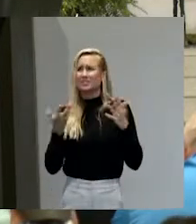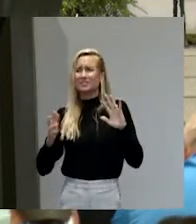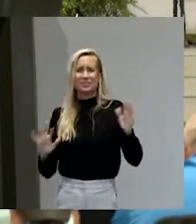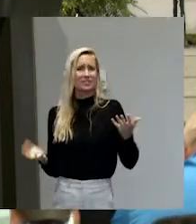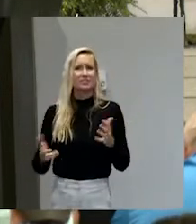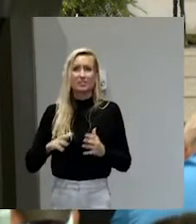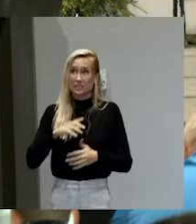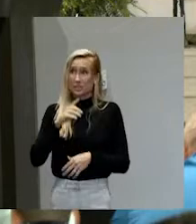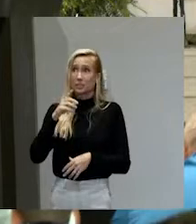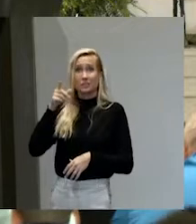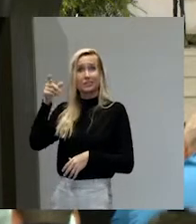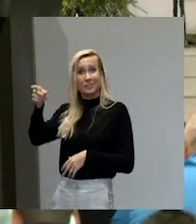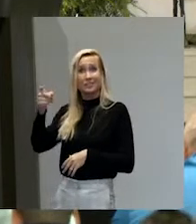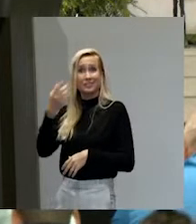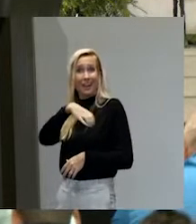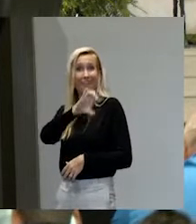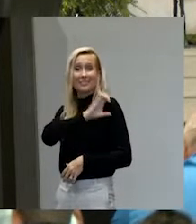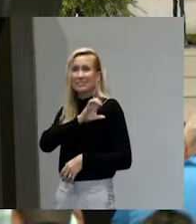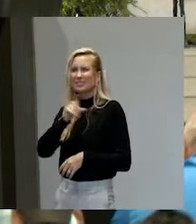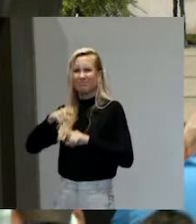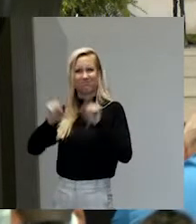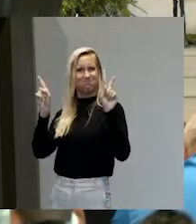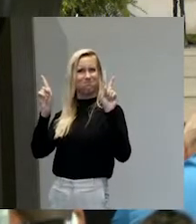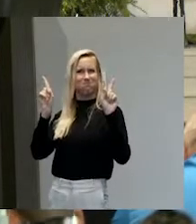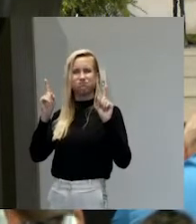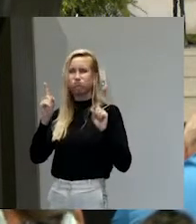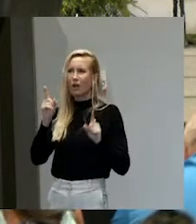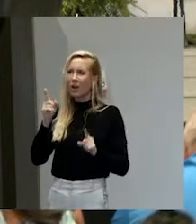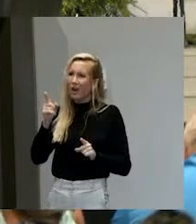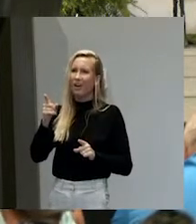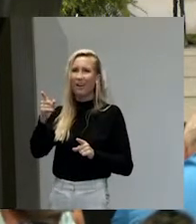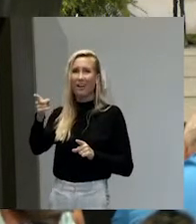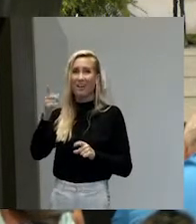I want to be safe as I am with